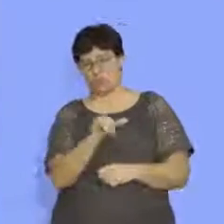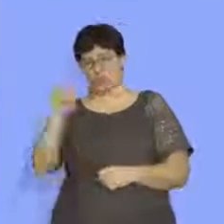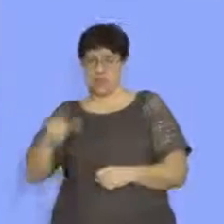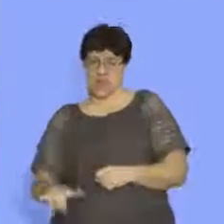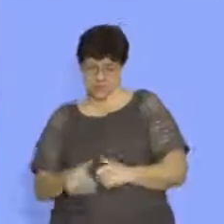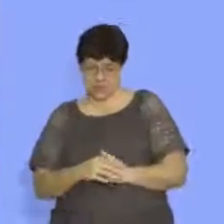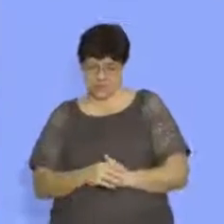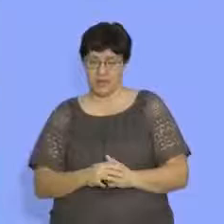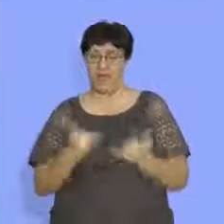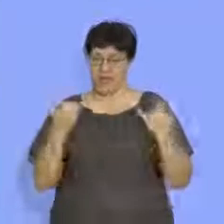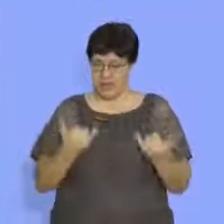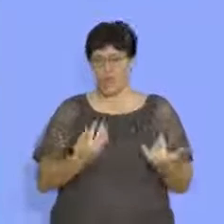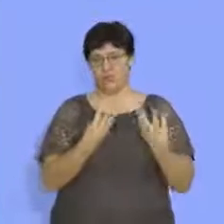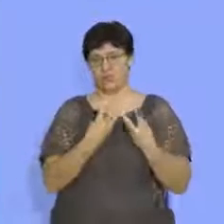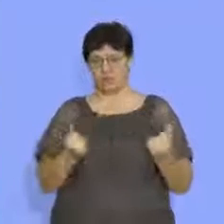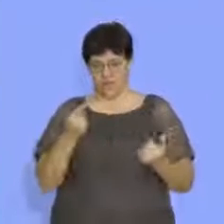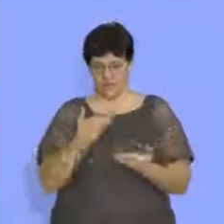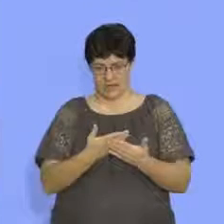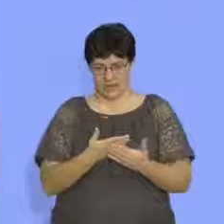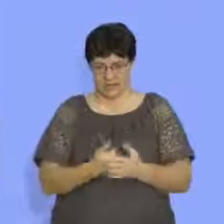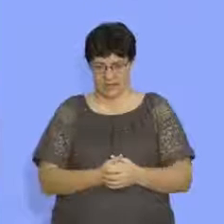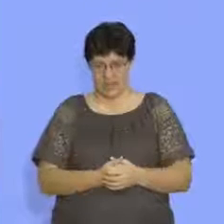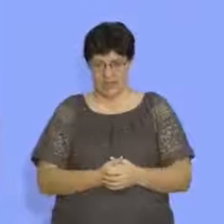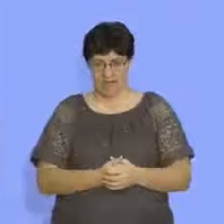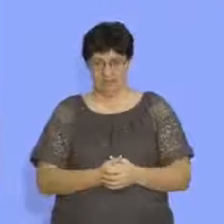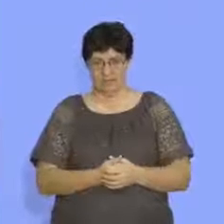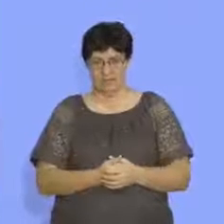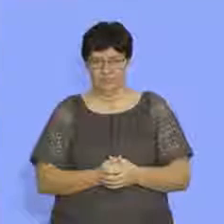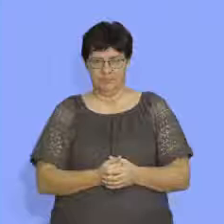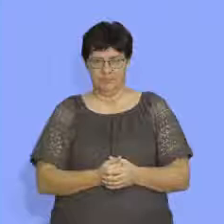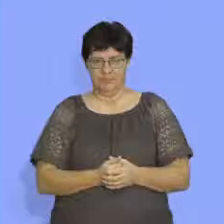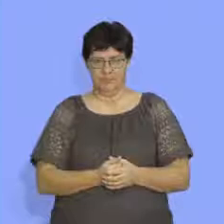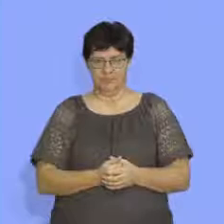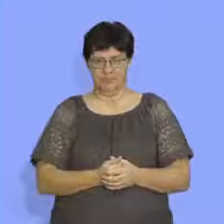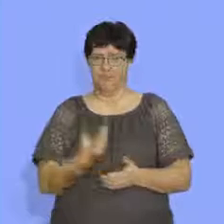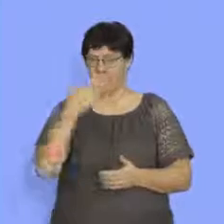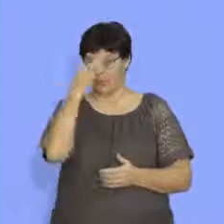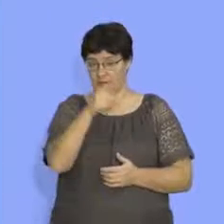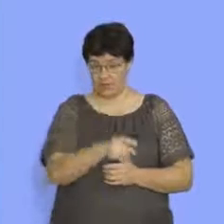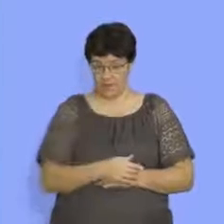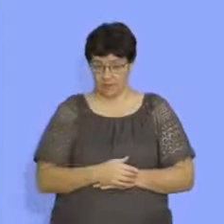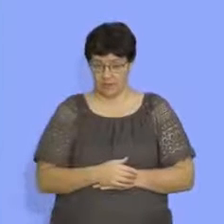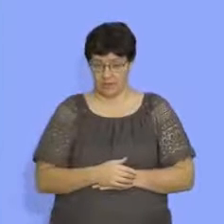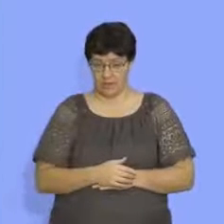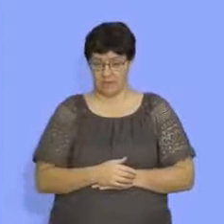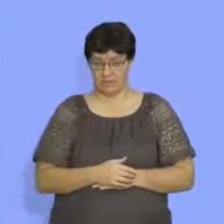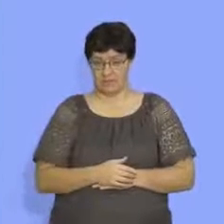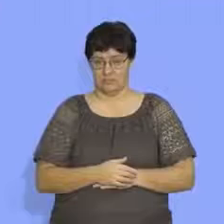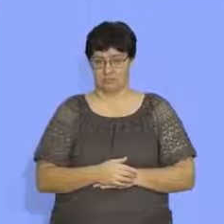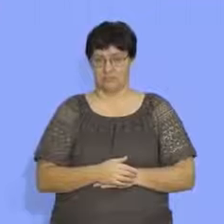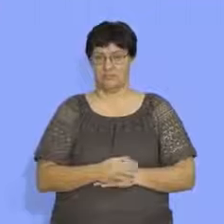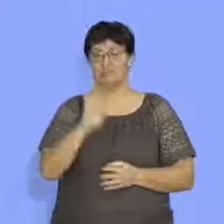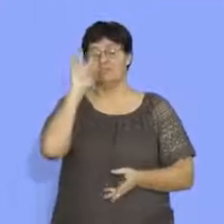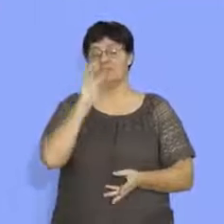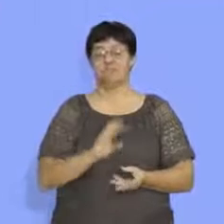X, which one must be Y. And then I can solve from there. So let's have a look at it. Now, what do I know? I know